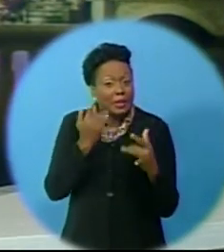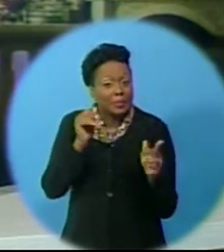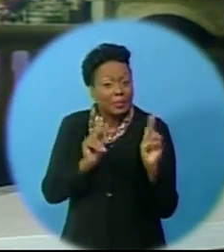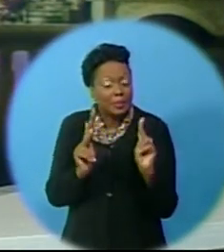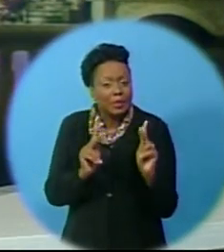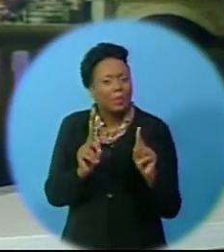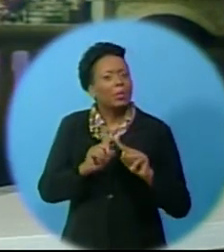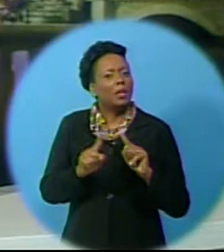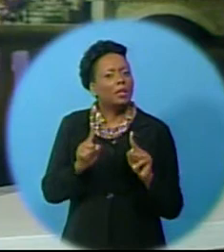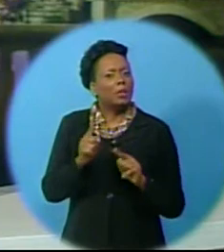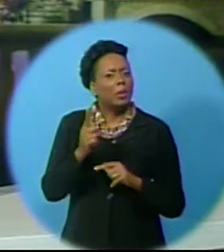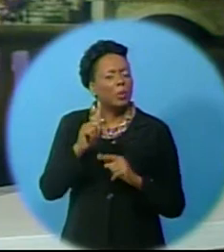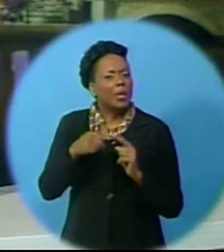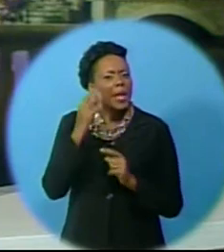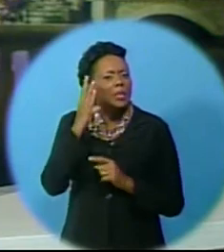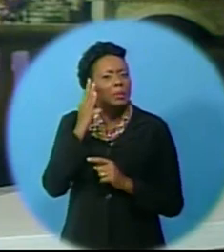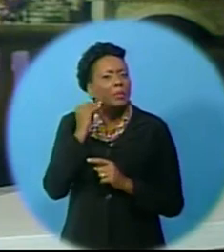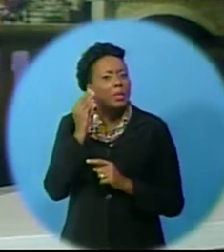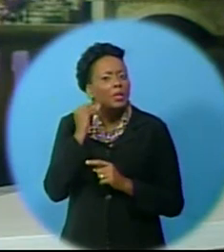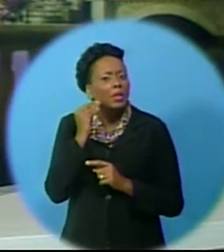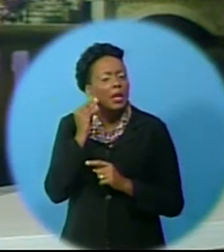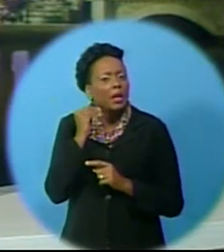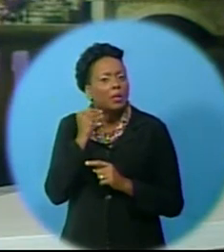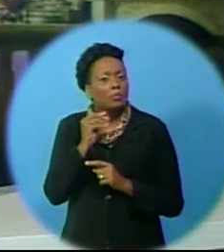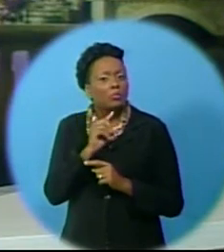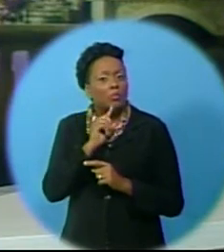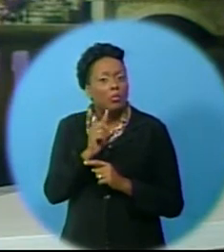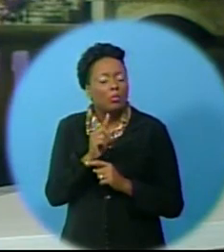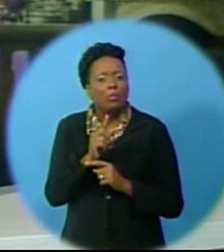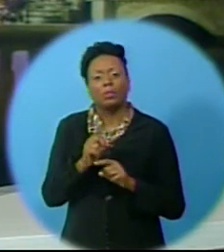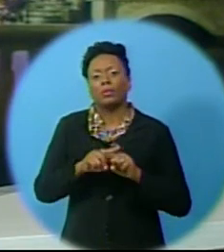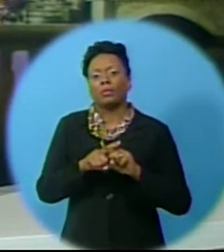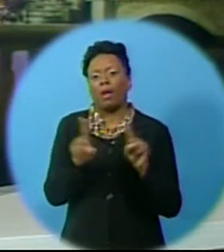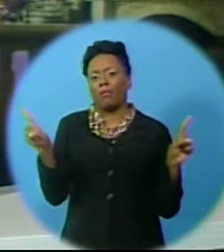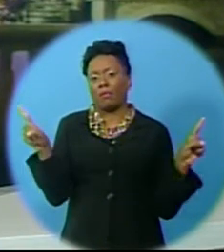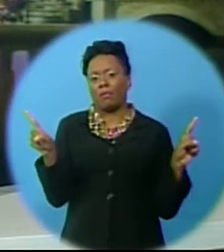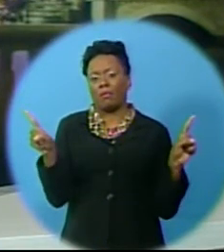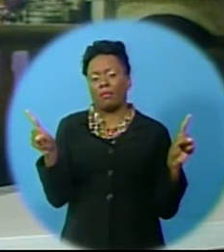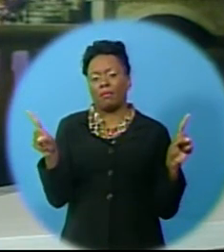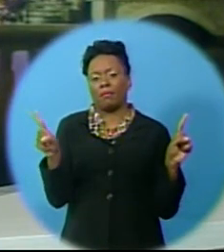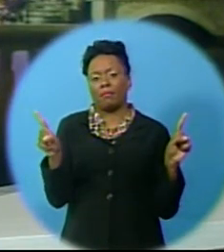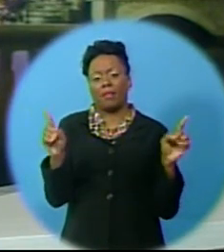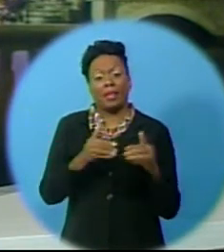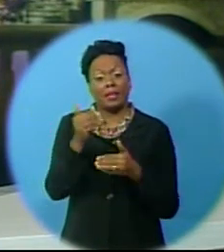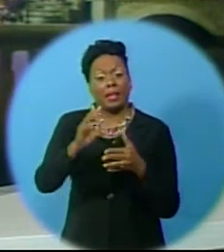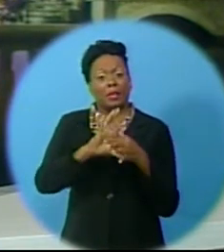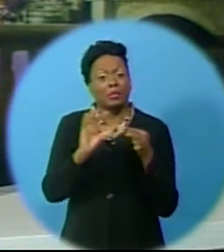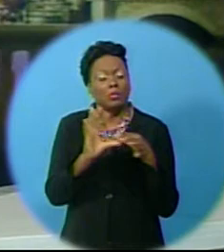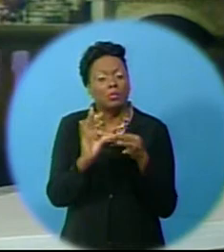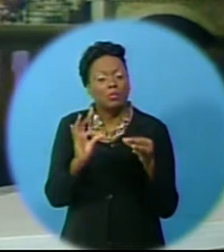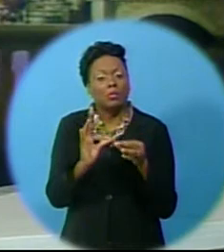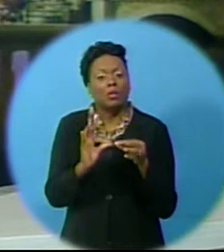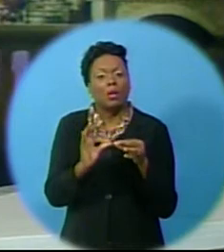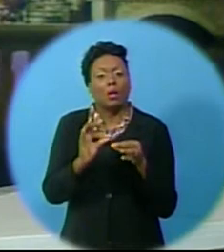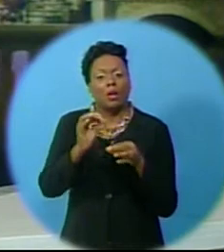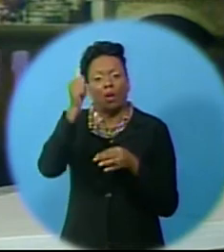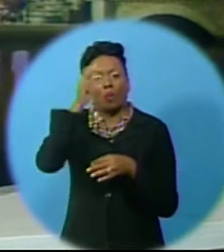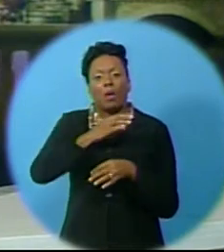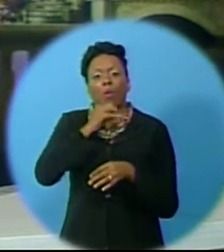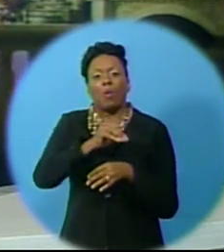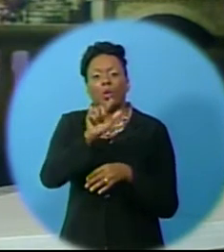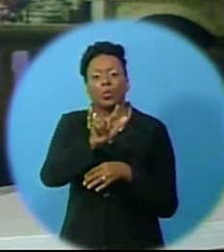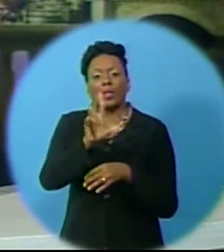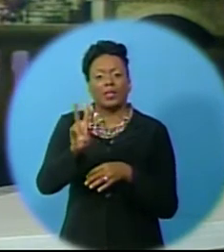but experiencing war firsthand is definitely a different story. Now, this next story is about 27-year-old